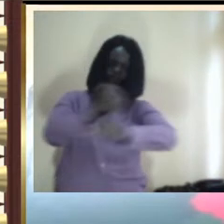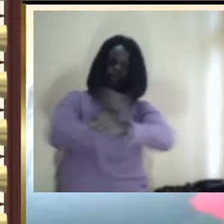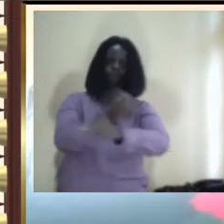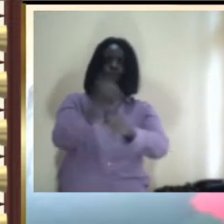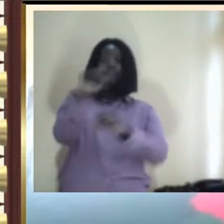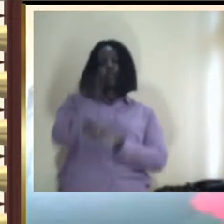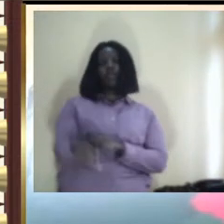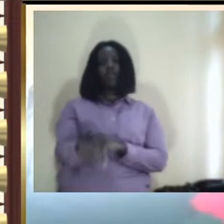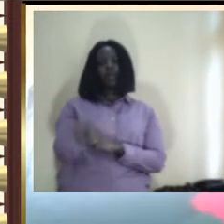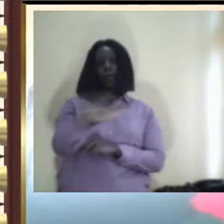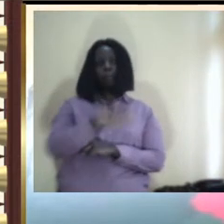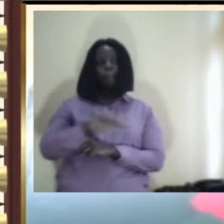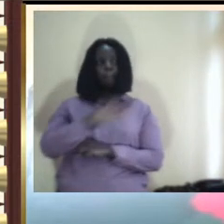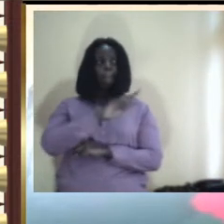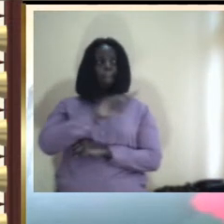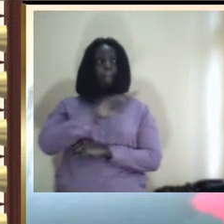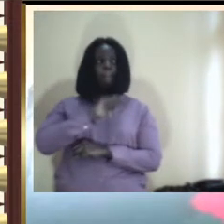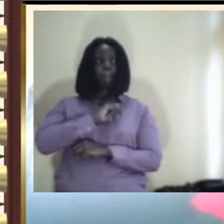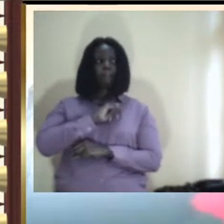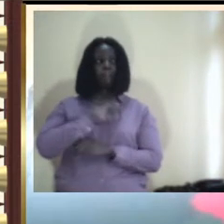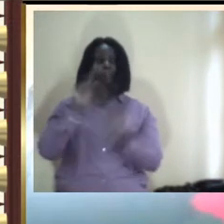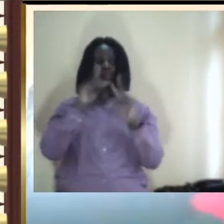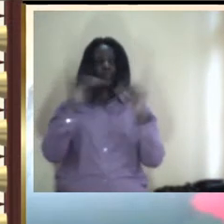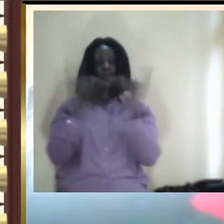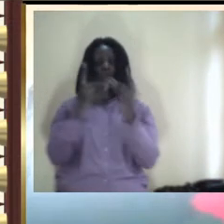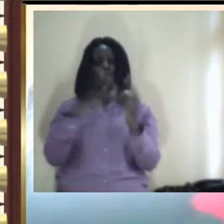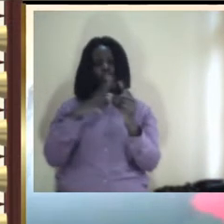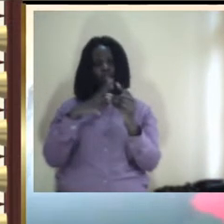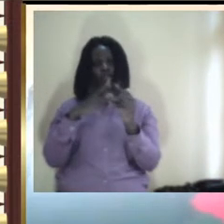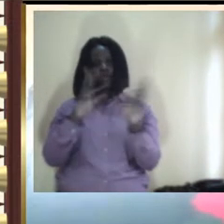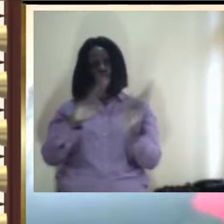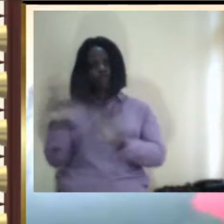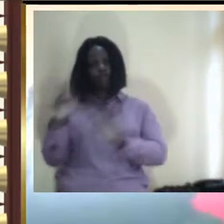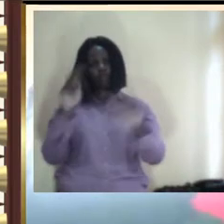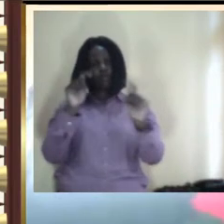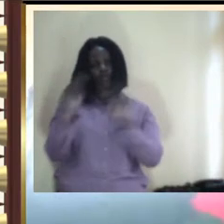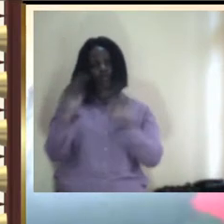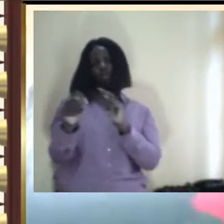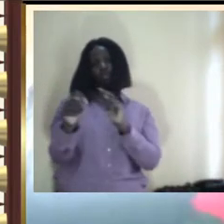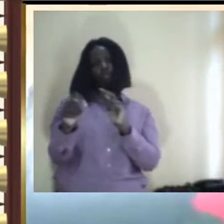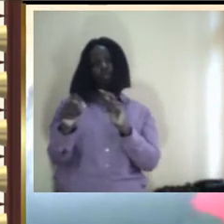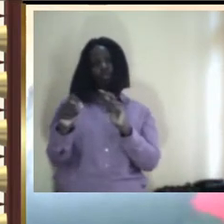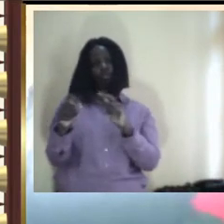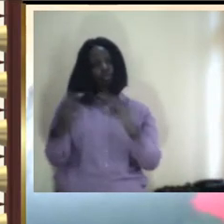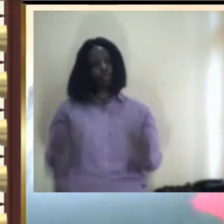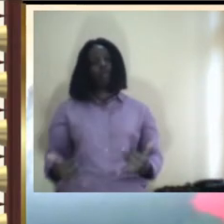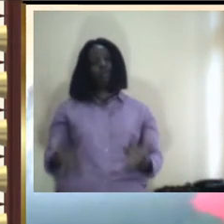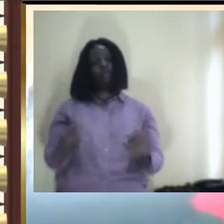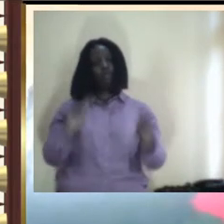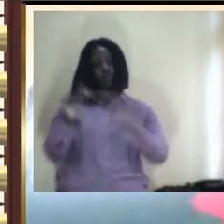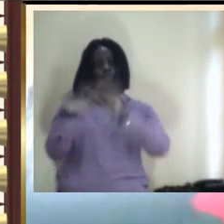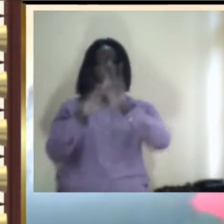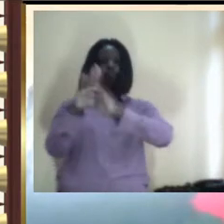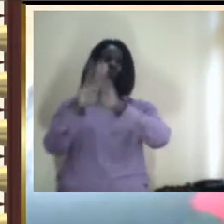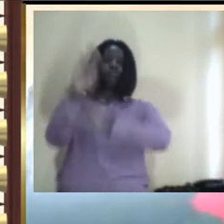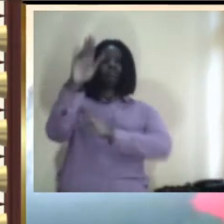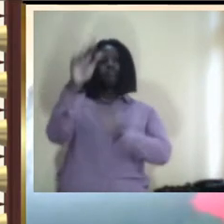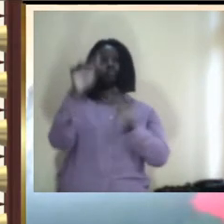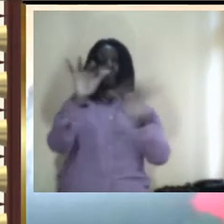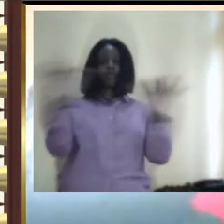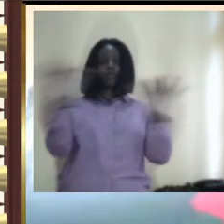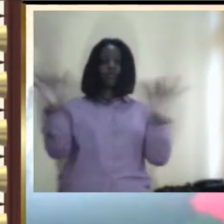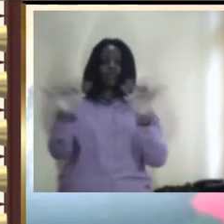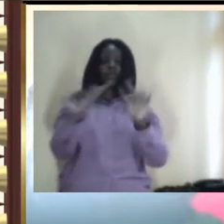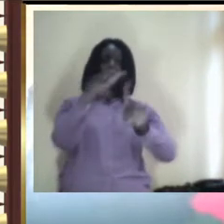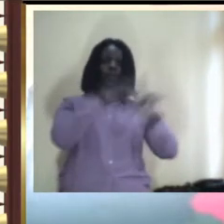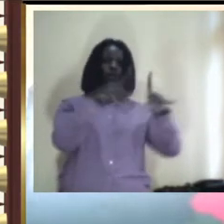the province of KwaZulu-Natal, the department is willing to change the status quo and change it for the better. I thank you, Honorable